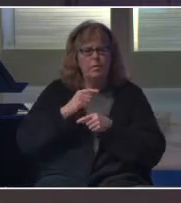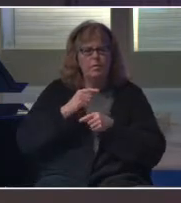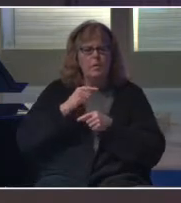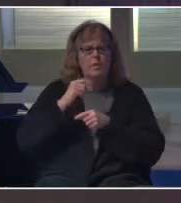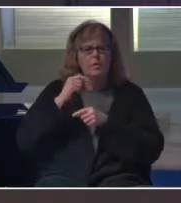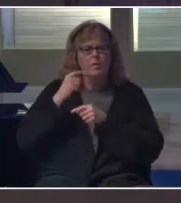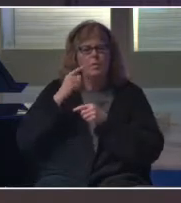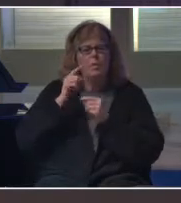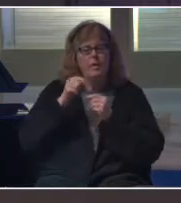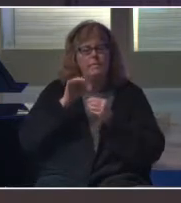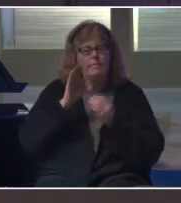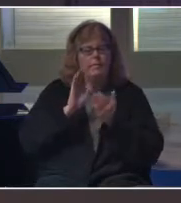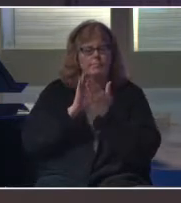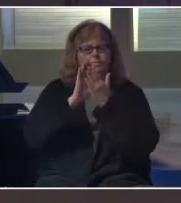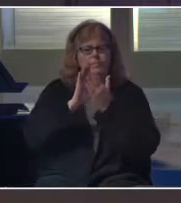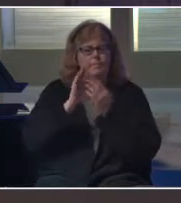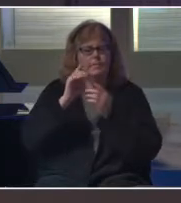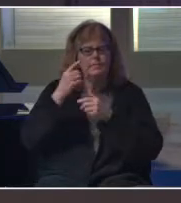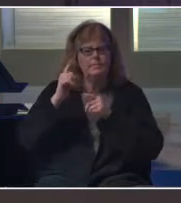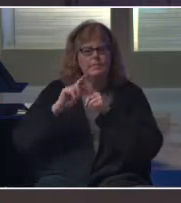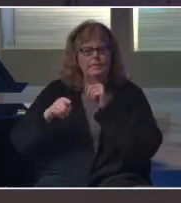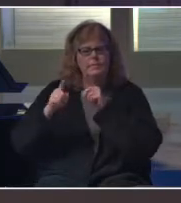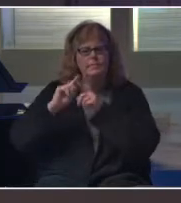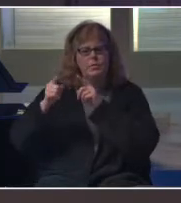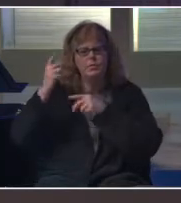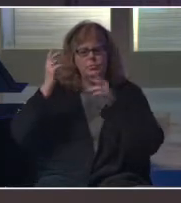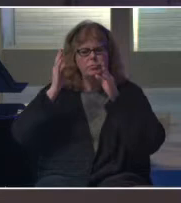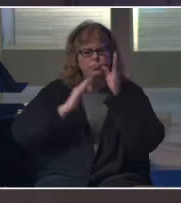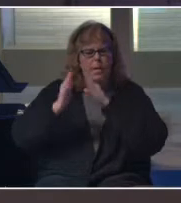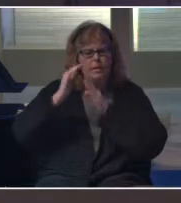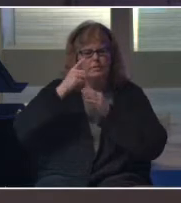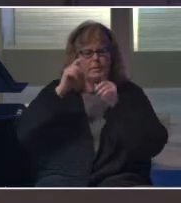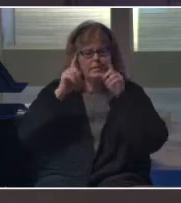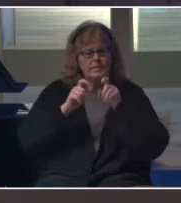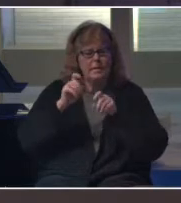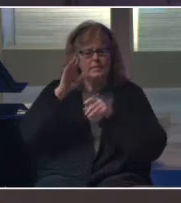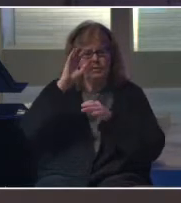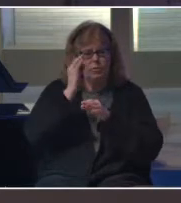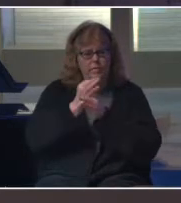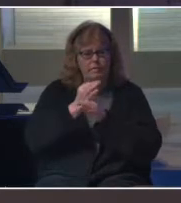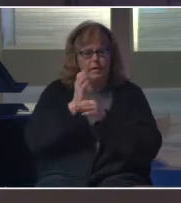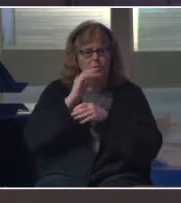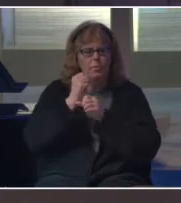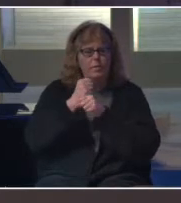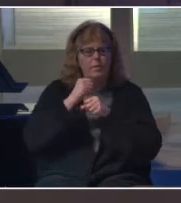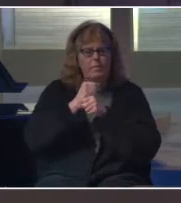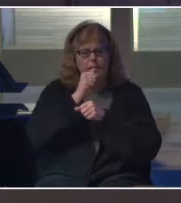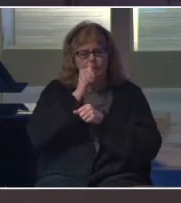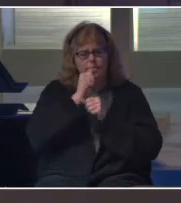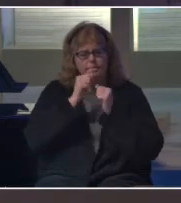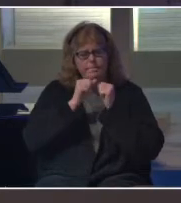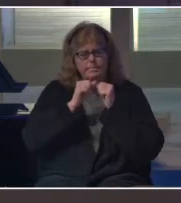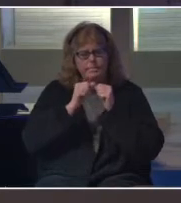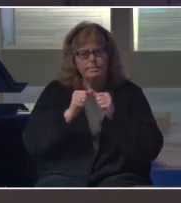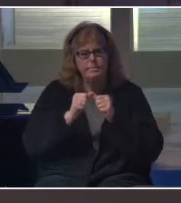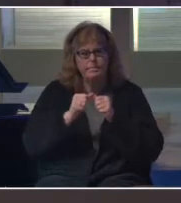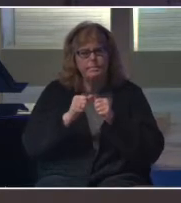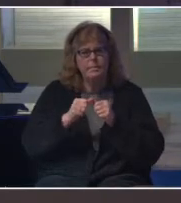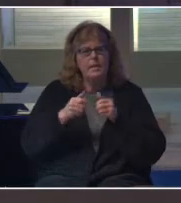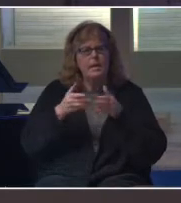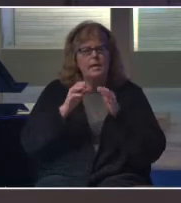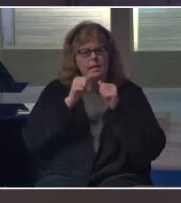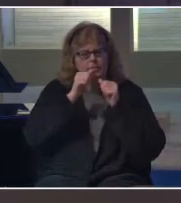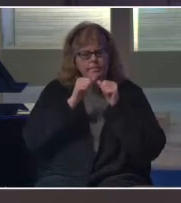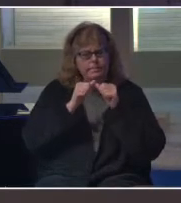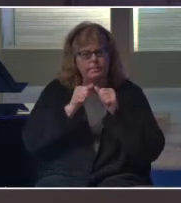Consider it all joy, my brethren, when you encounter various trials, knowing that the testing of your faith produces endurance. And let endurance